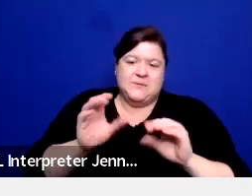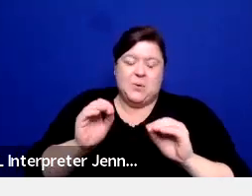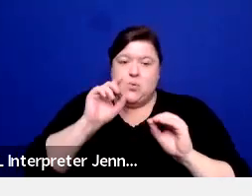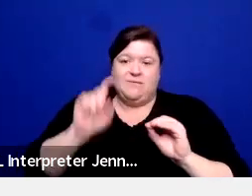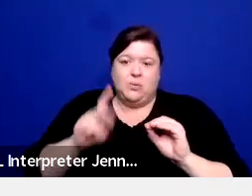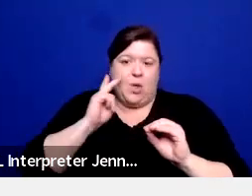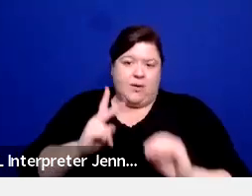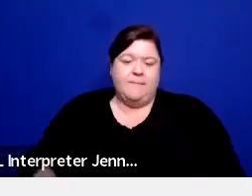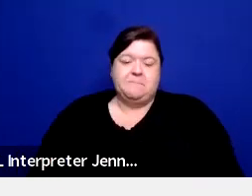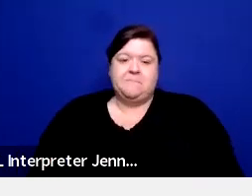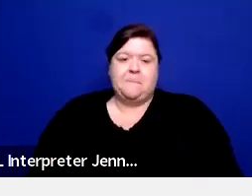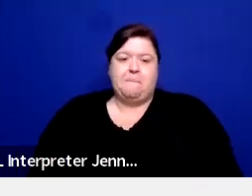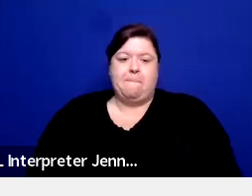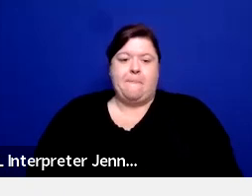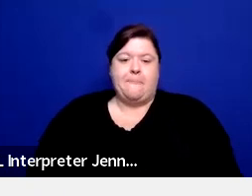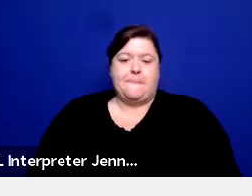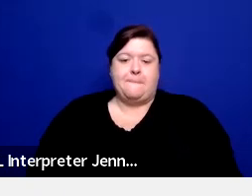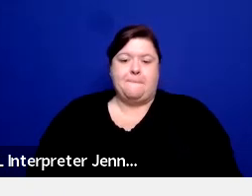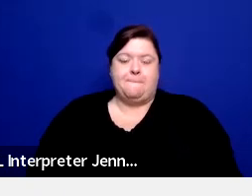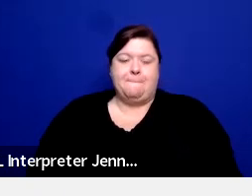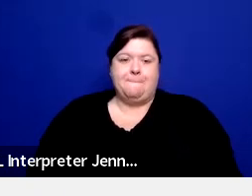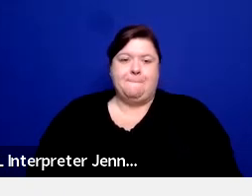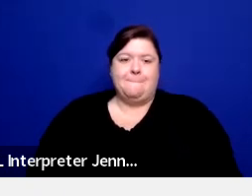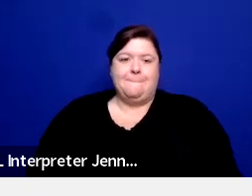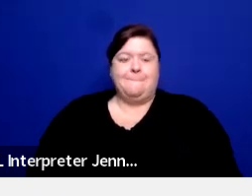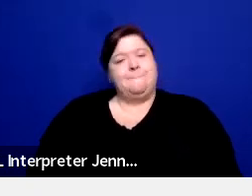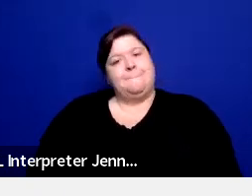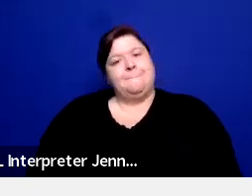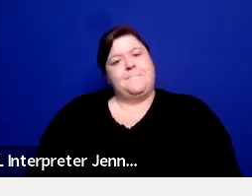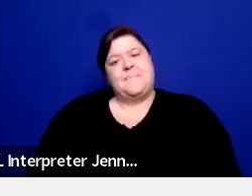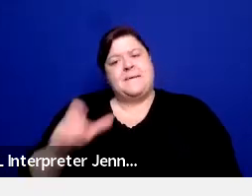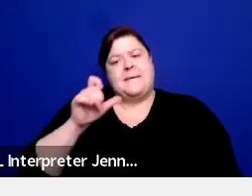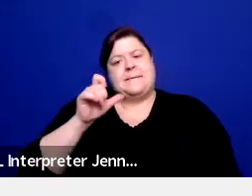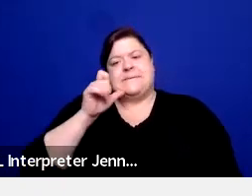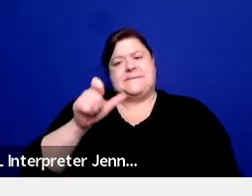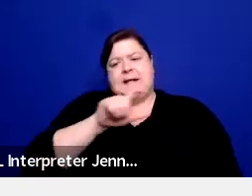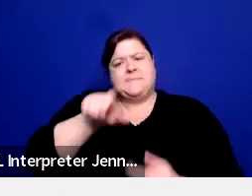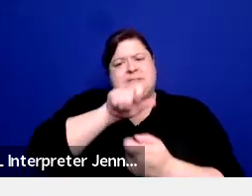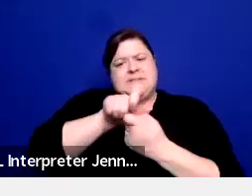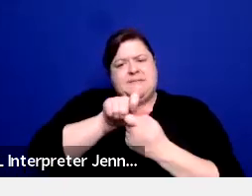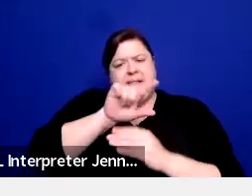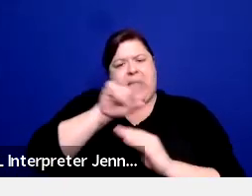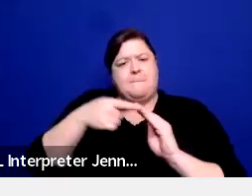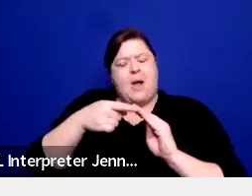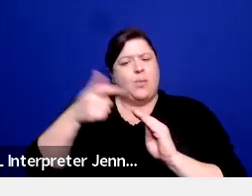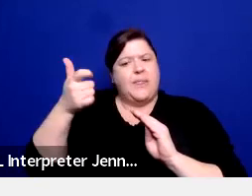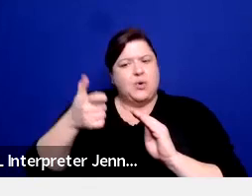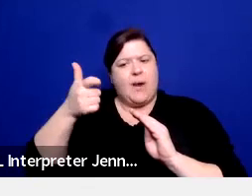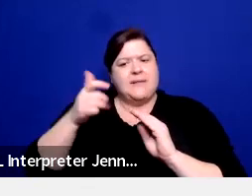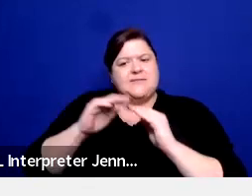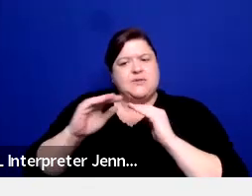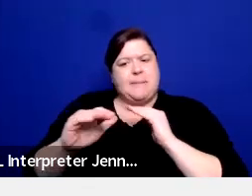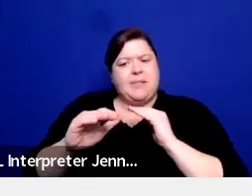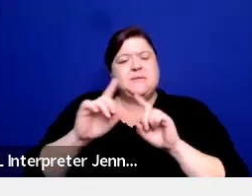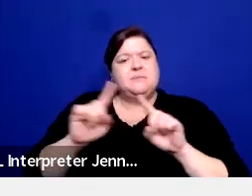Thank you. This isn't particularly about the stabilization grants, and it was also a question that was